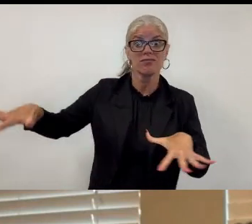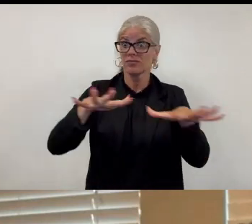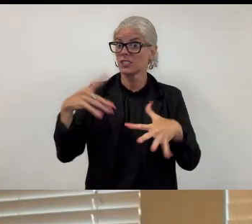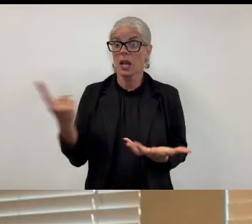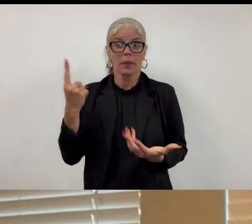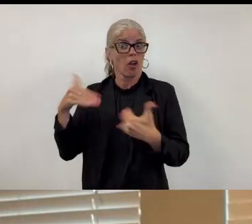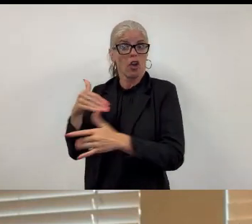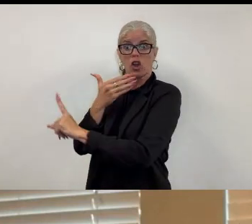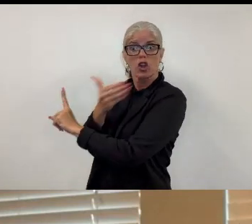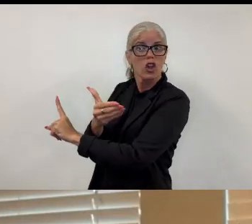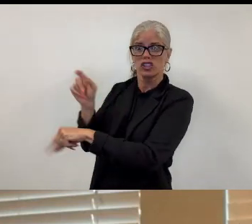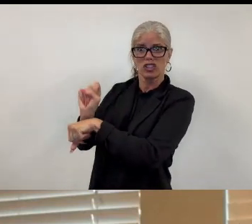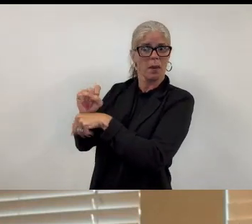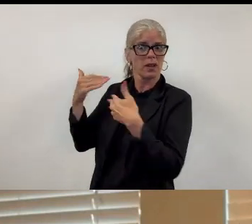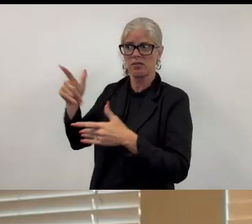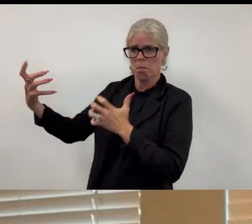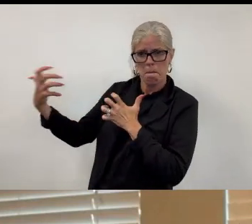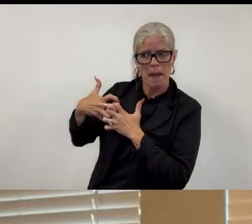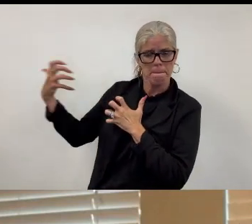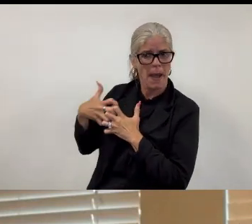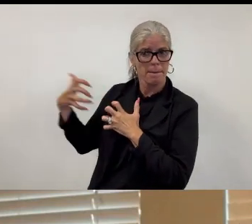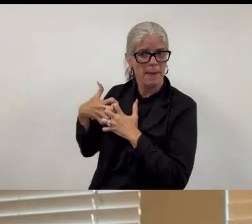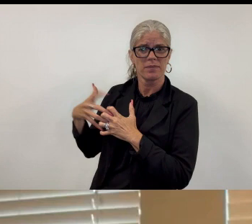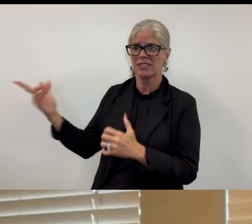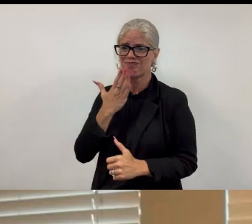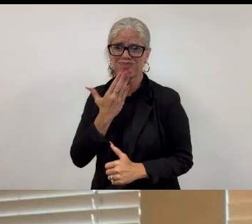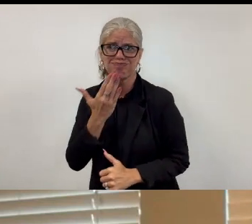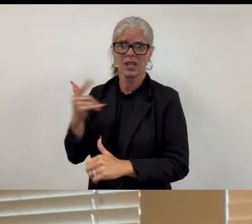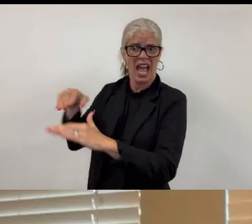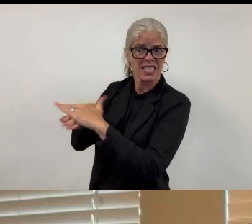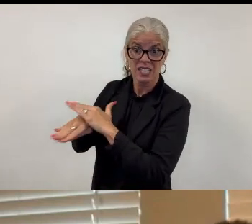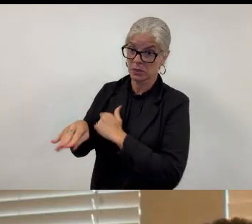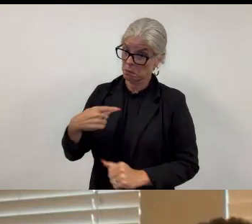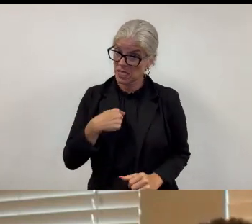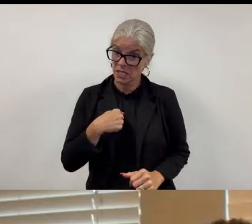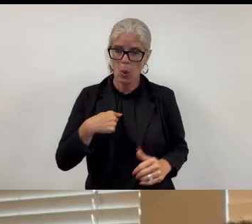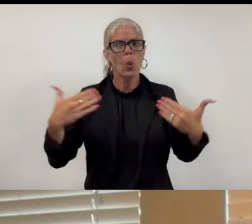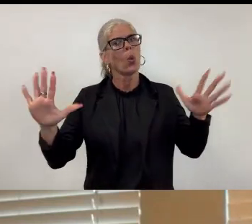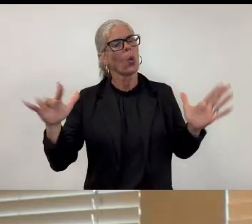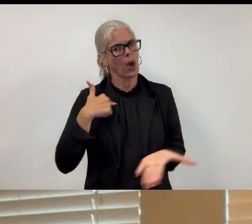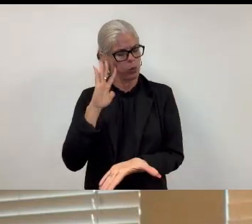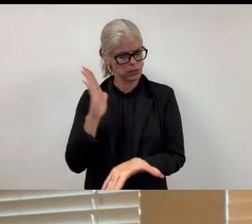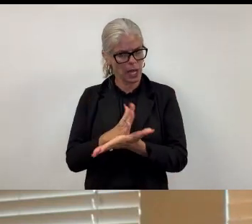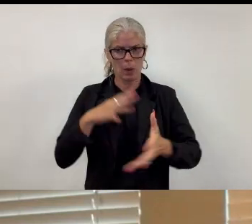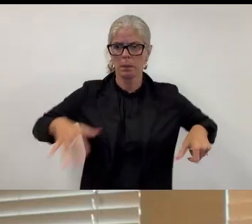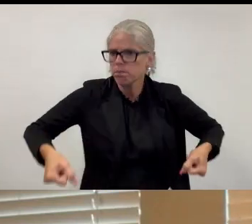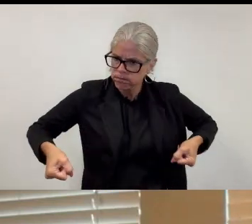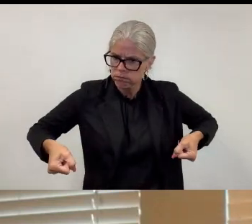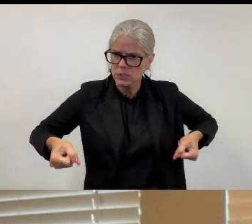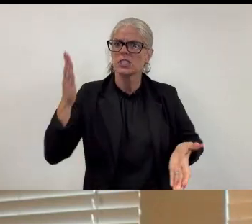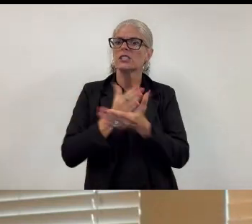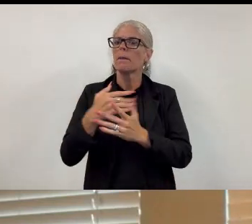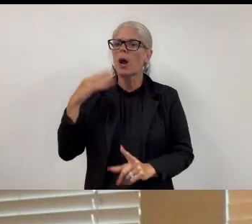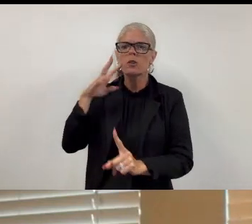positive environment, someone has gone above and beyond in terms of accommodations and somewhere is like extra accessible, I will literally stop what